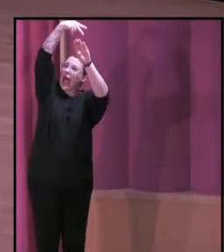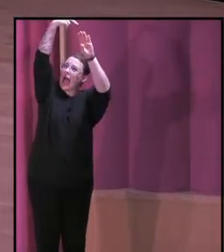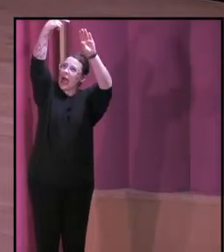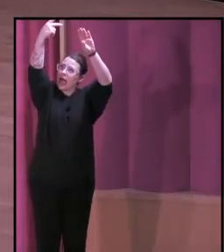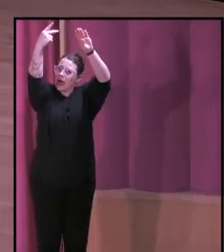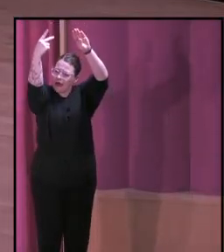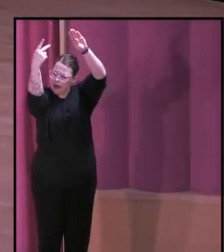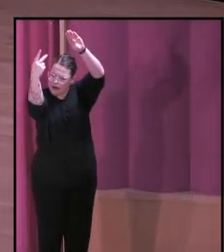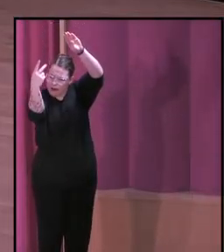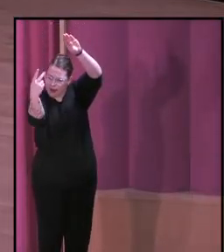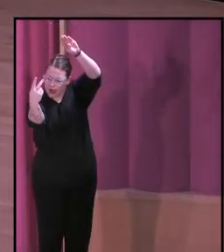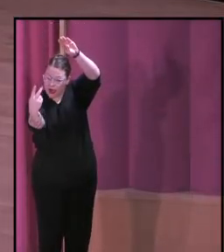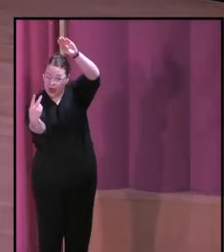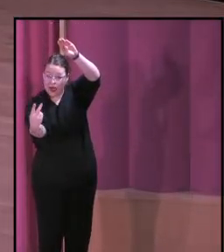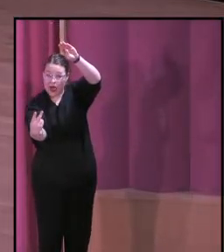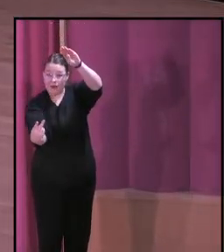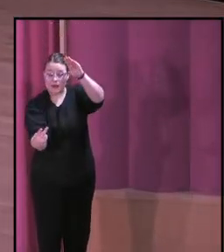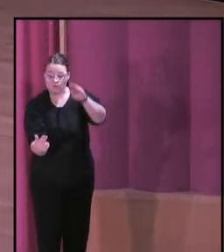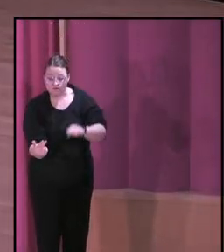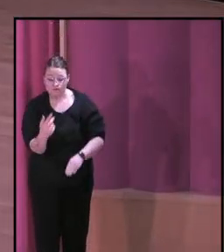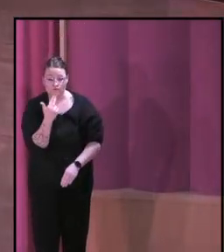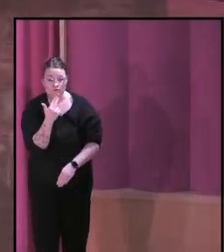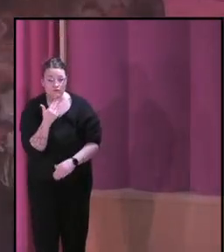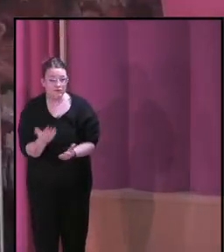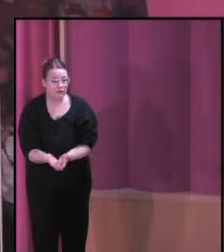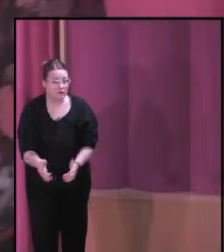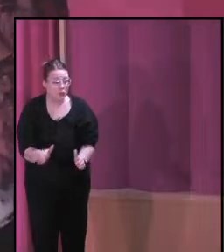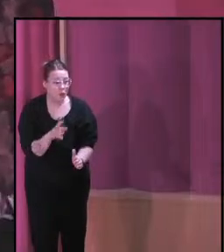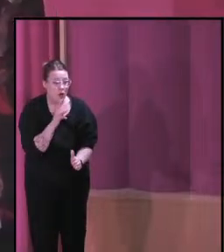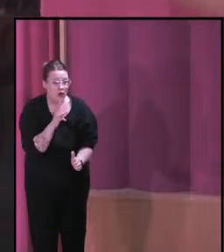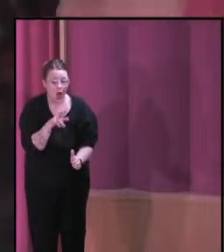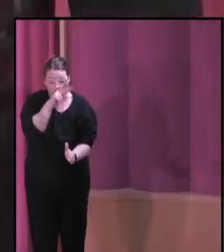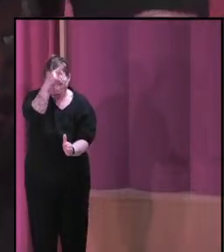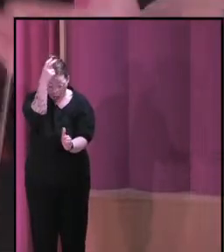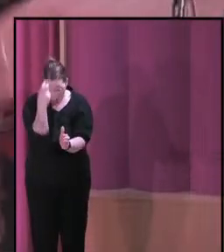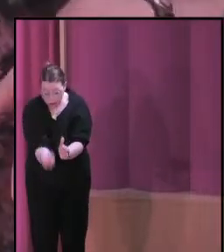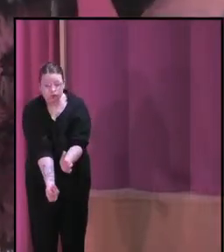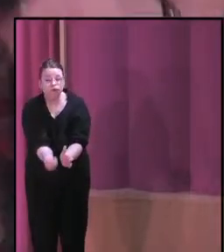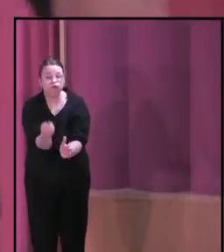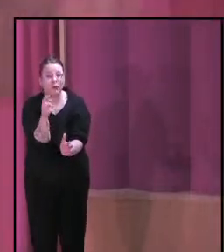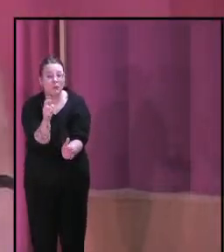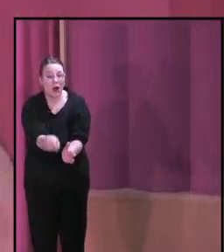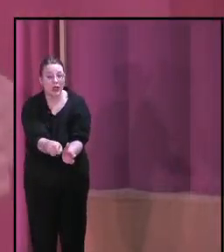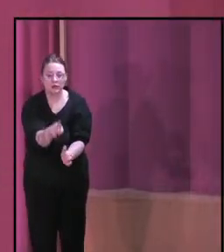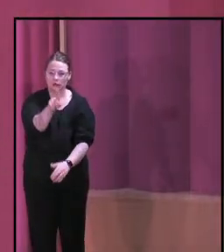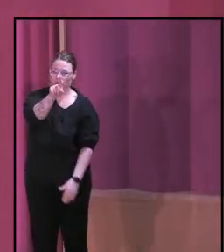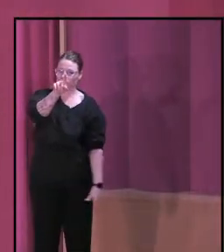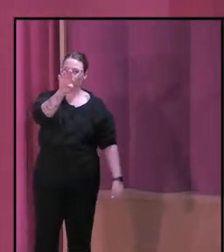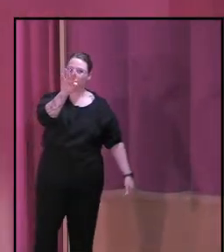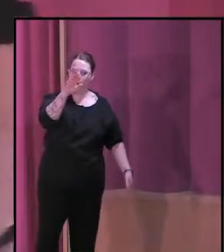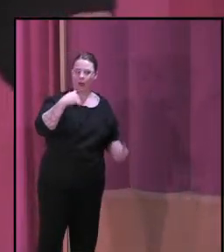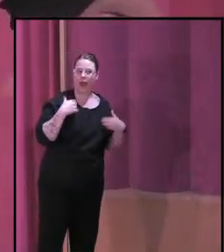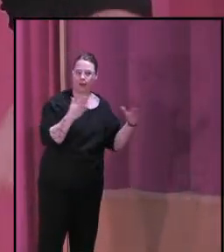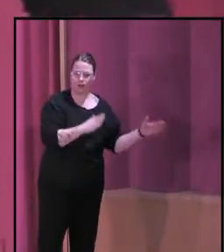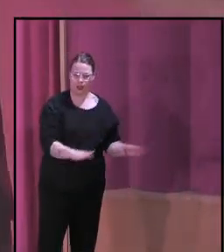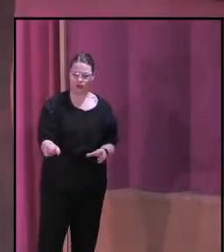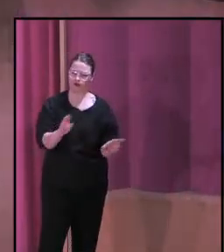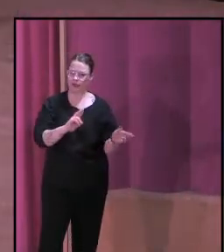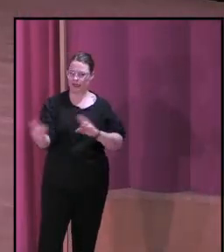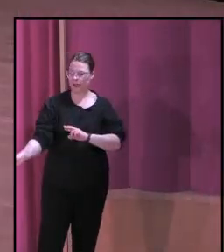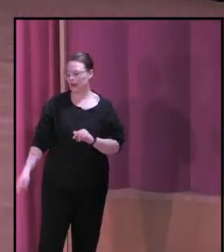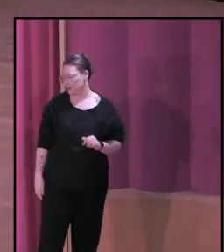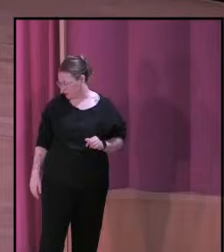platform and land in a little tiny bucket of water. But don't worry, Bob had a plan. Bob